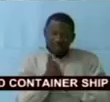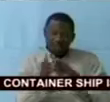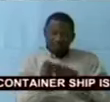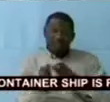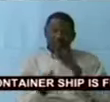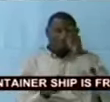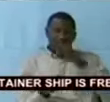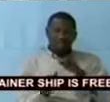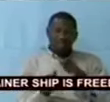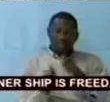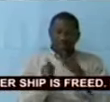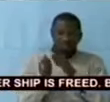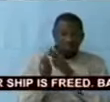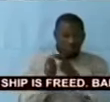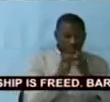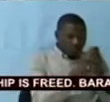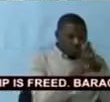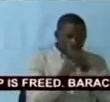he